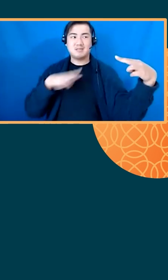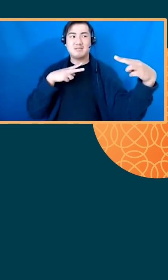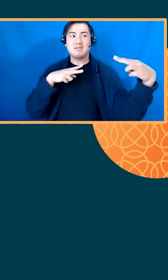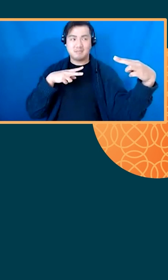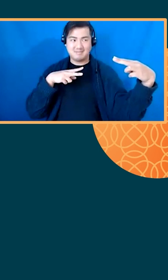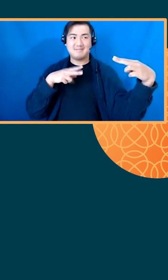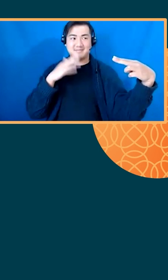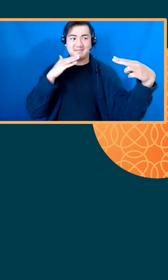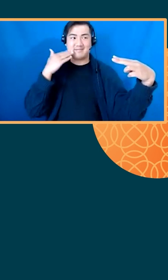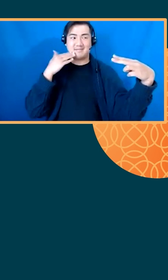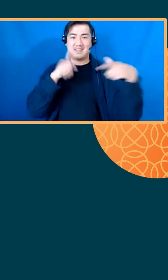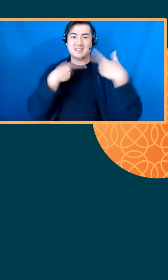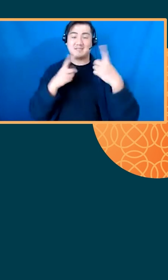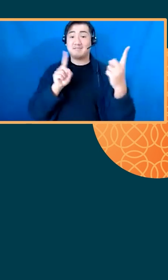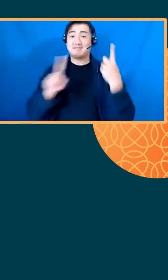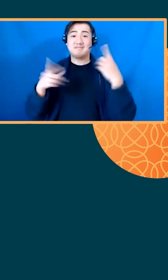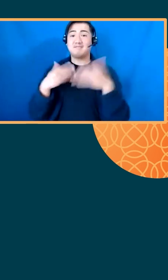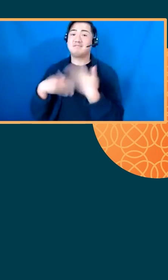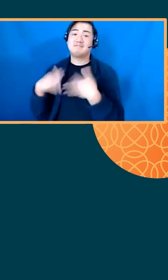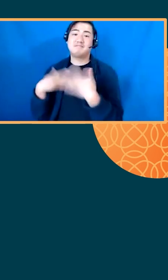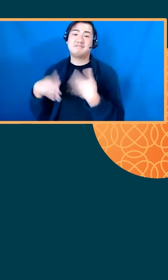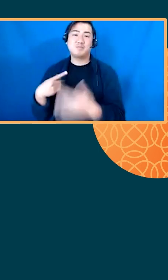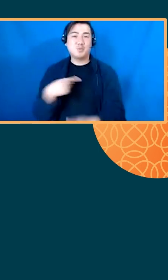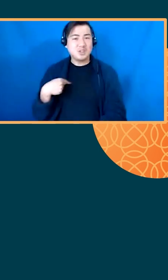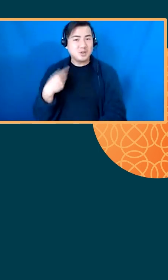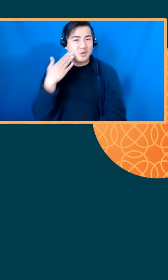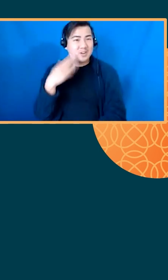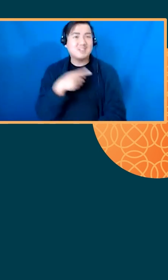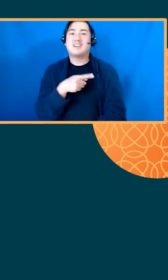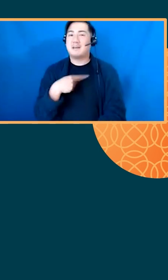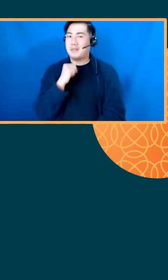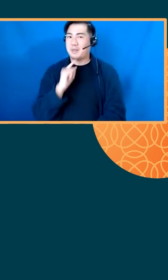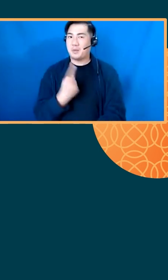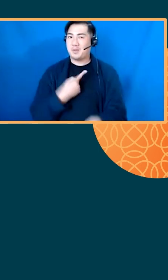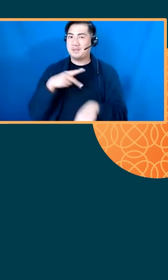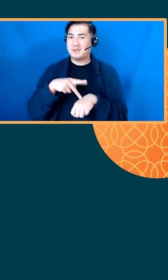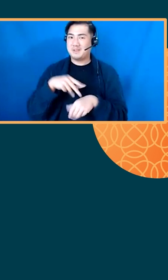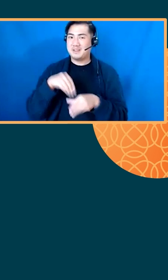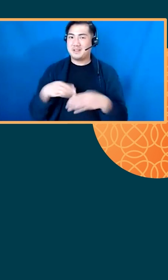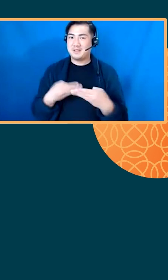we smile, and we move on, because we at least know, yeah, okay, I'm not the only one in this room anymore.